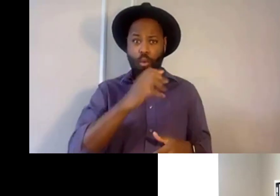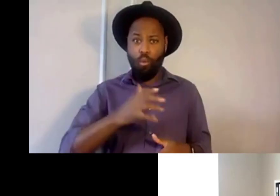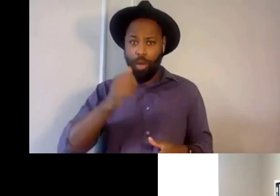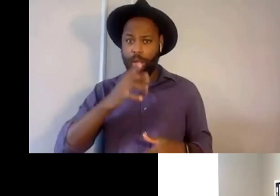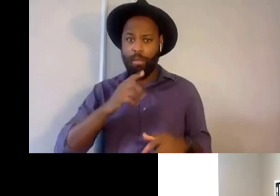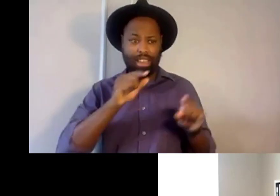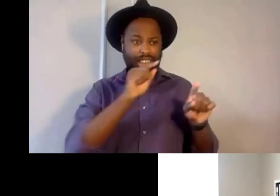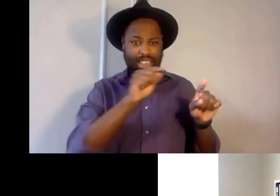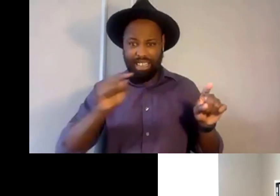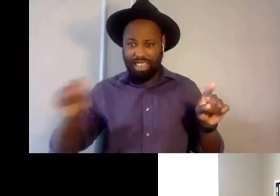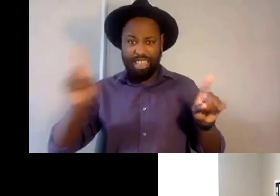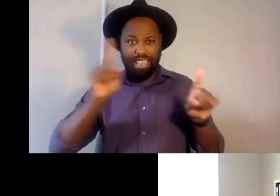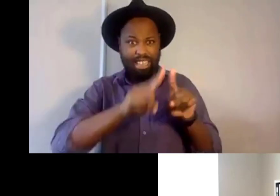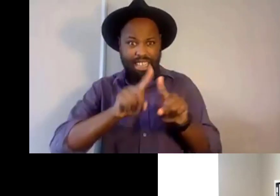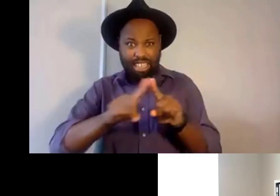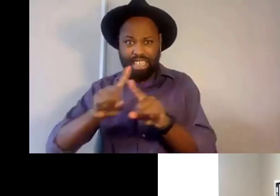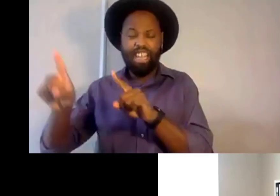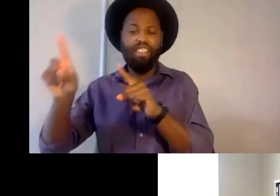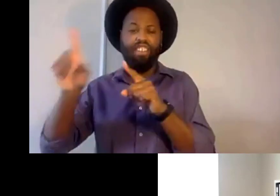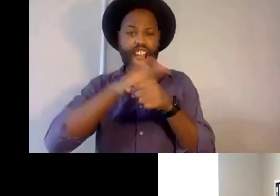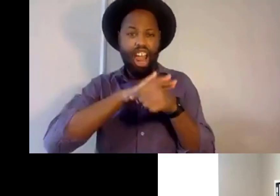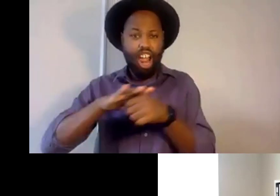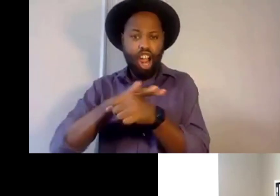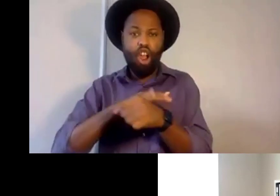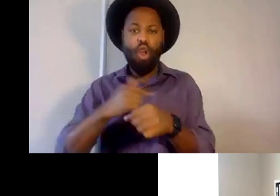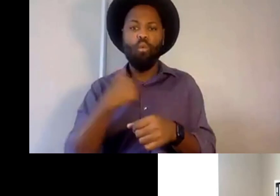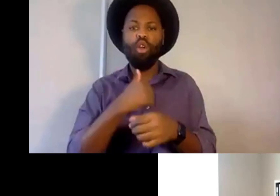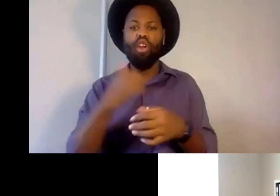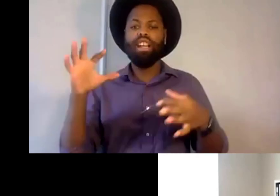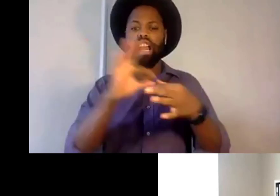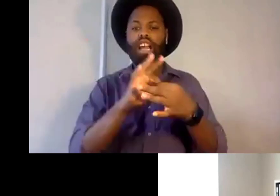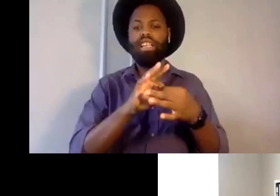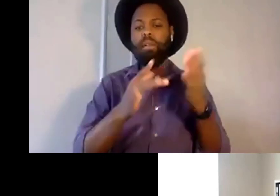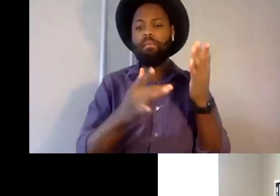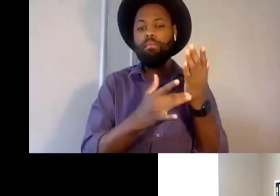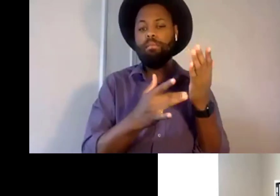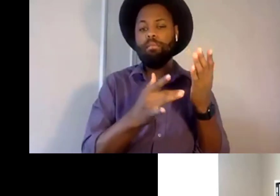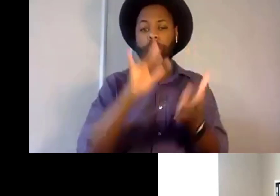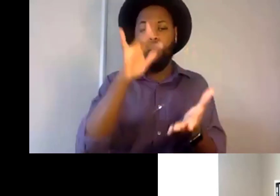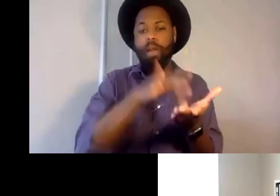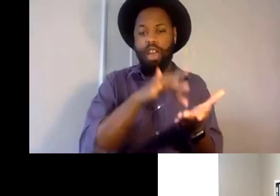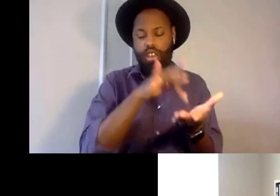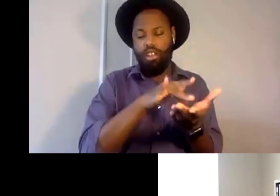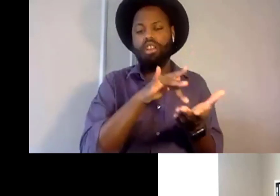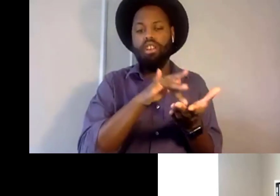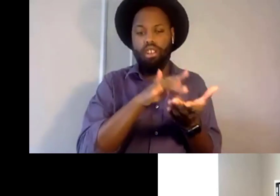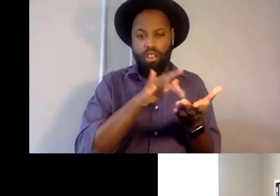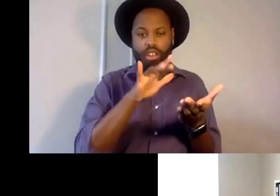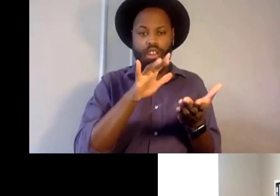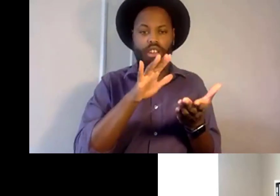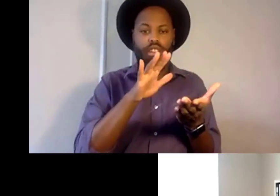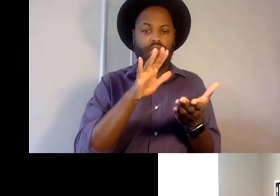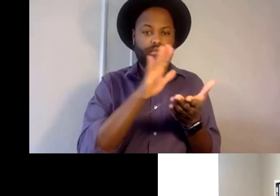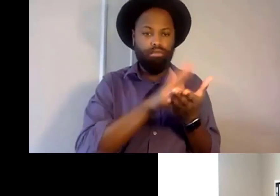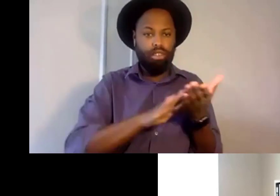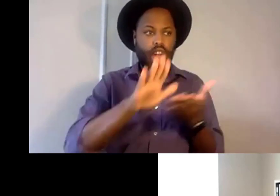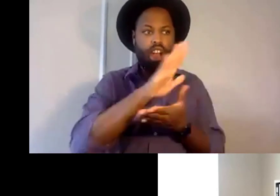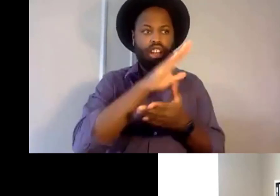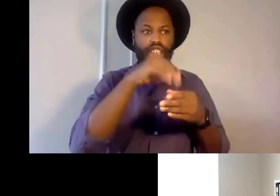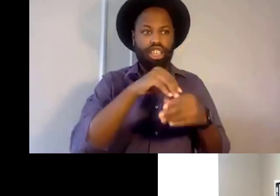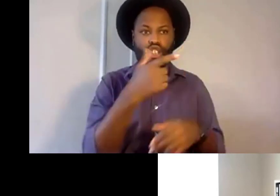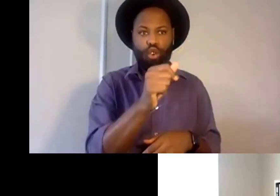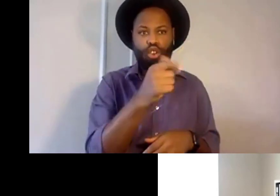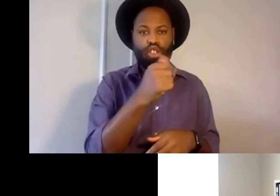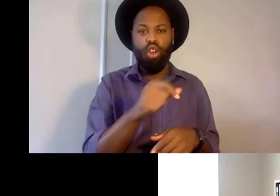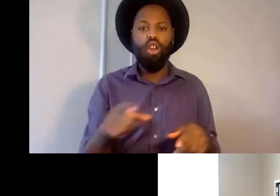and we are connected to the Medical College of Georgia. We have the Dental College of Georgia here as well. And so I think that probably on